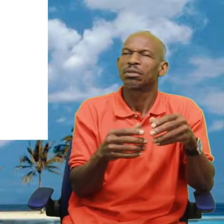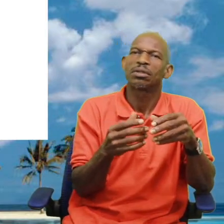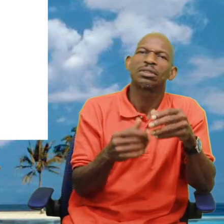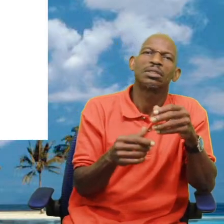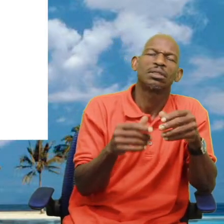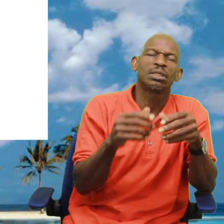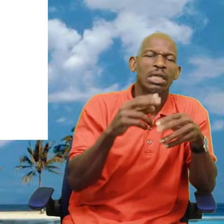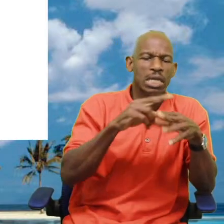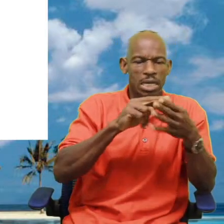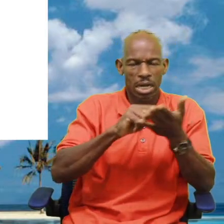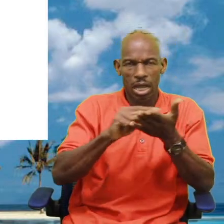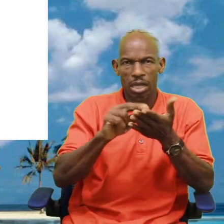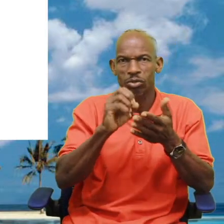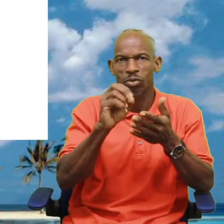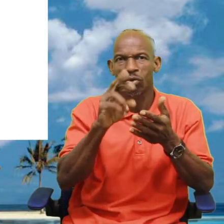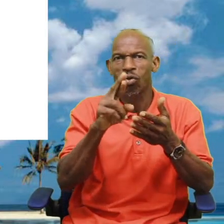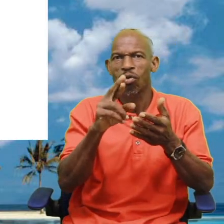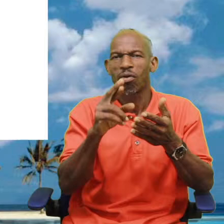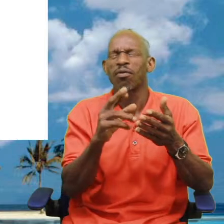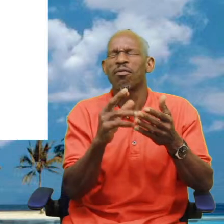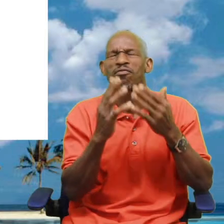friendly.